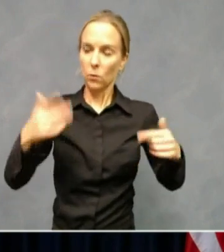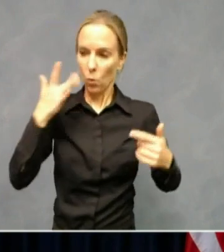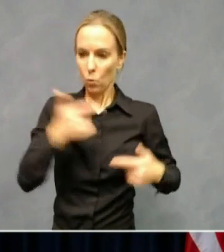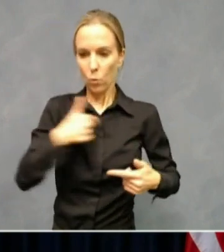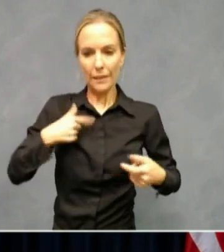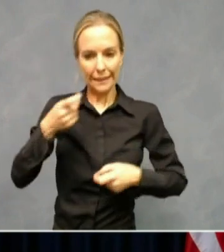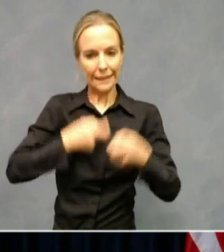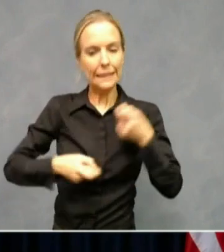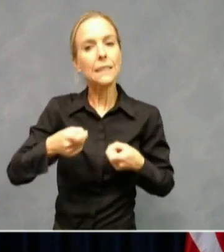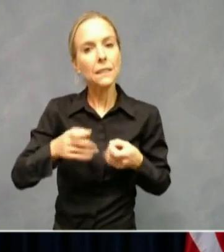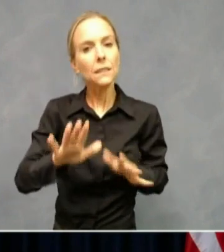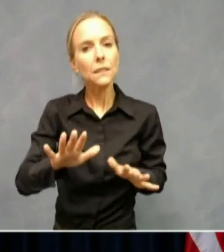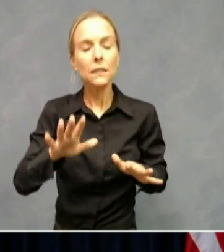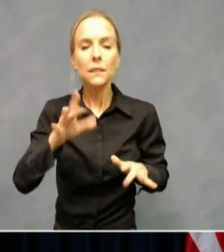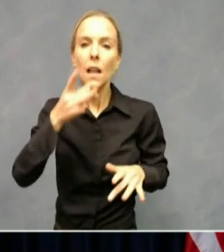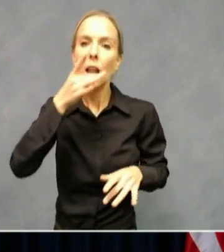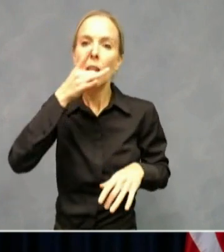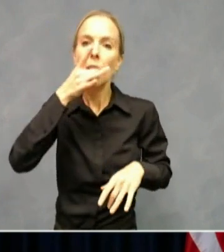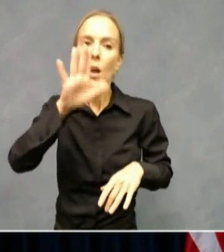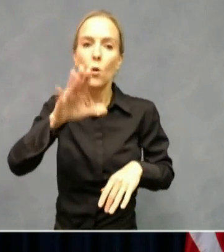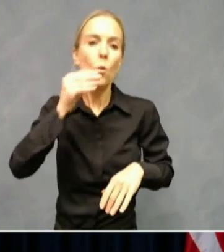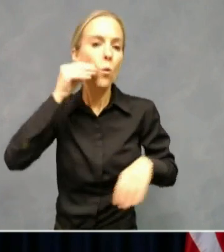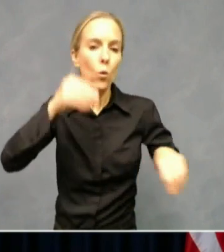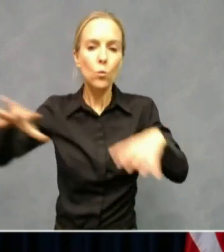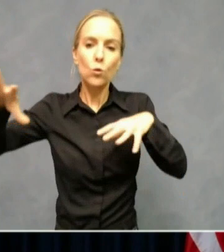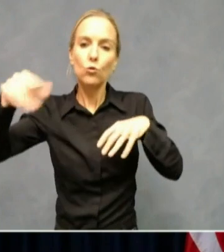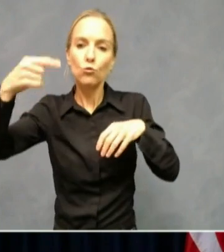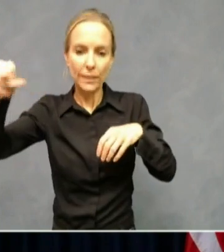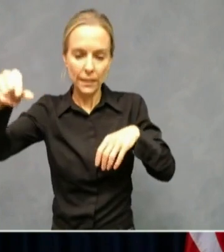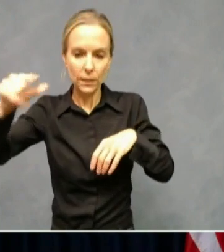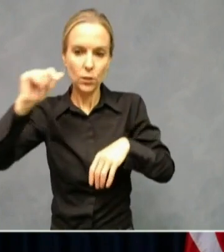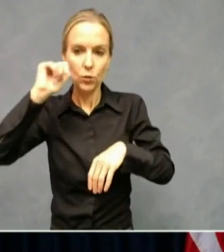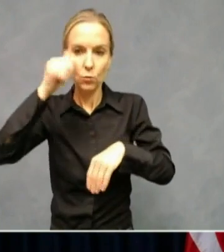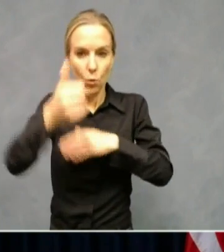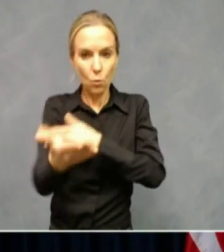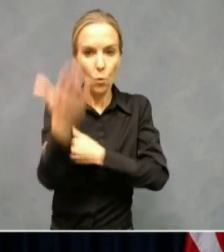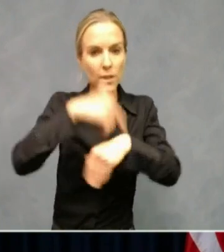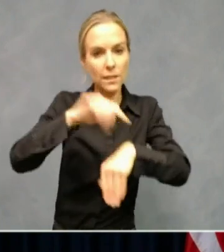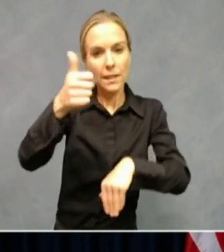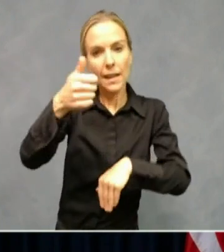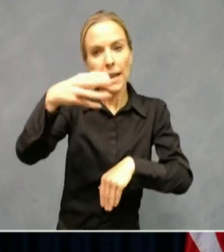up green. Let's ring our bells at 10 a.m.